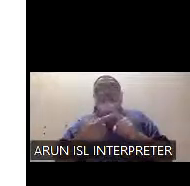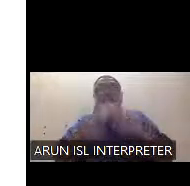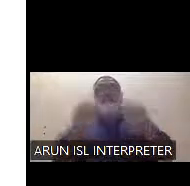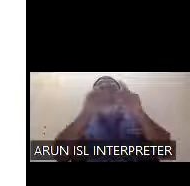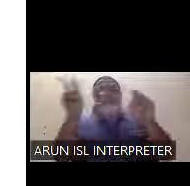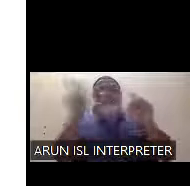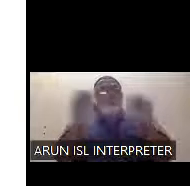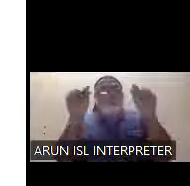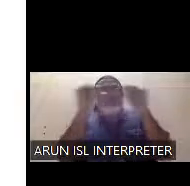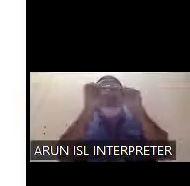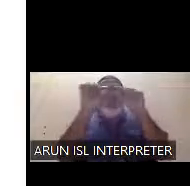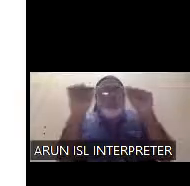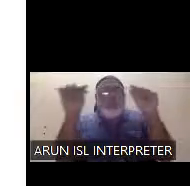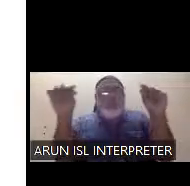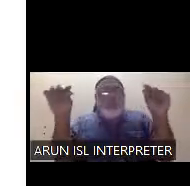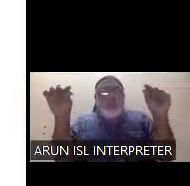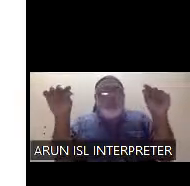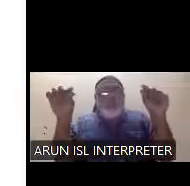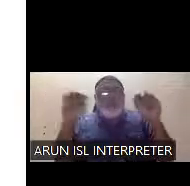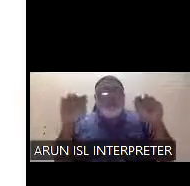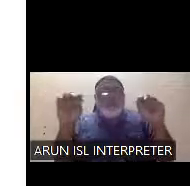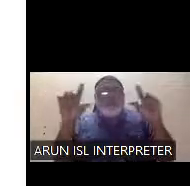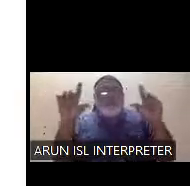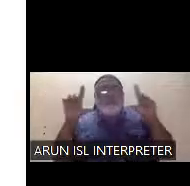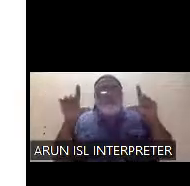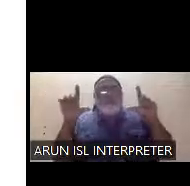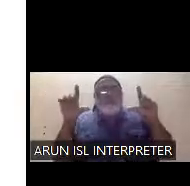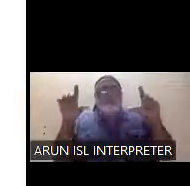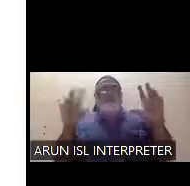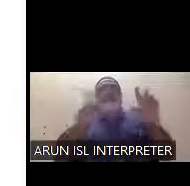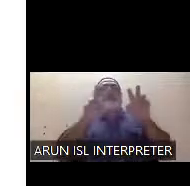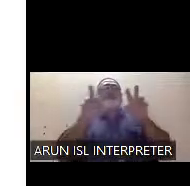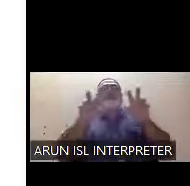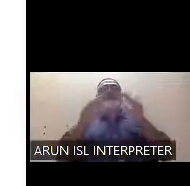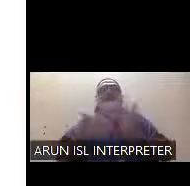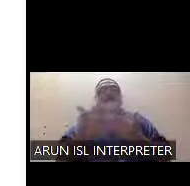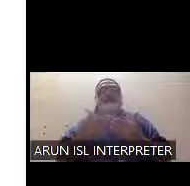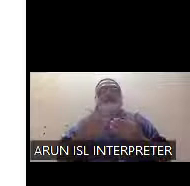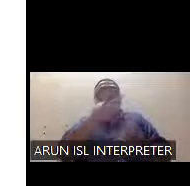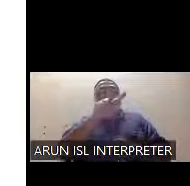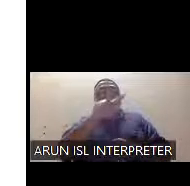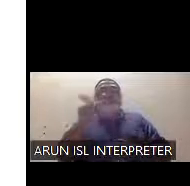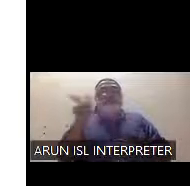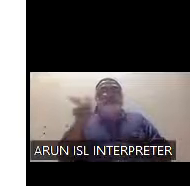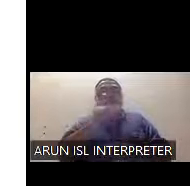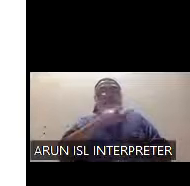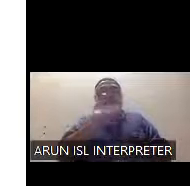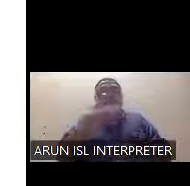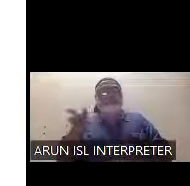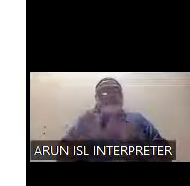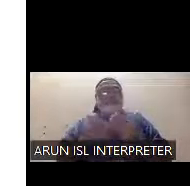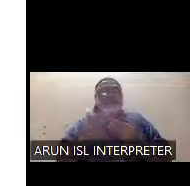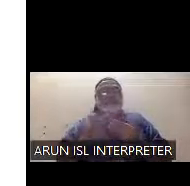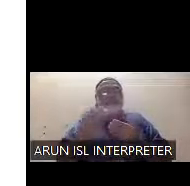a website page or web page, there should be an option to make the figures, the font size bigger, the letters bigger. So if somebody has a